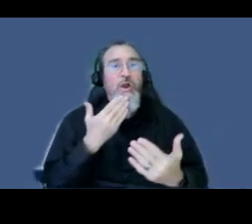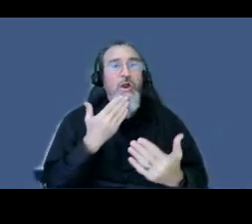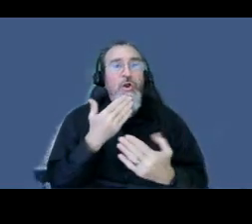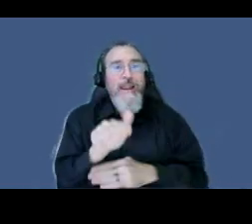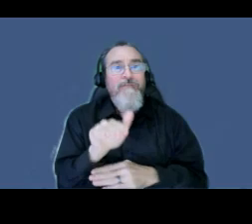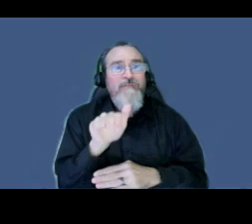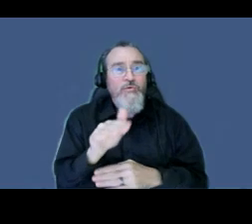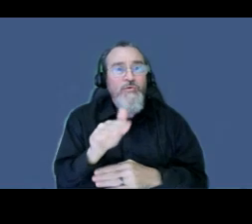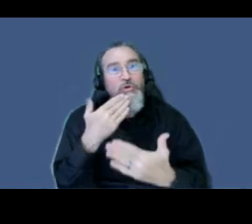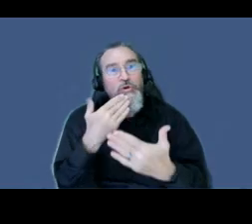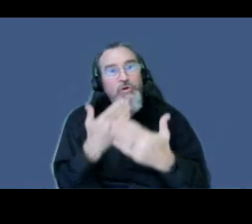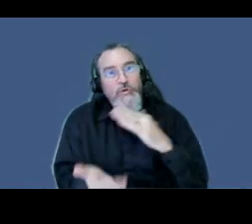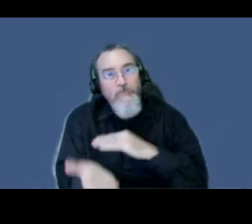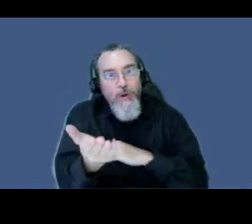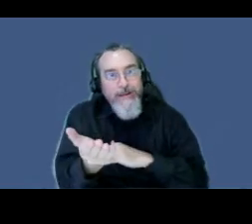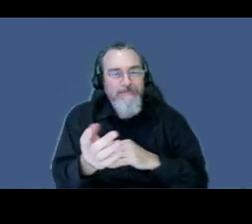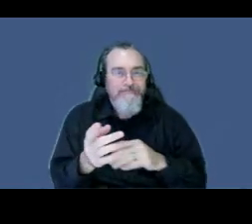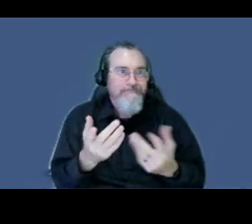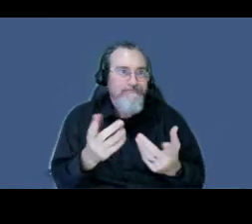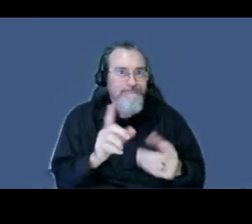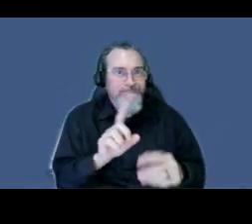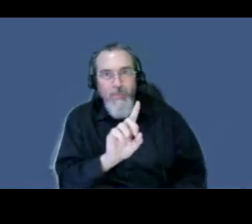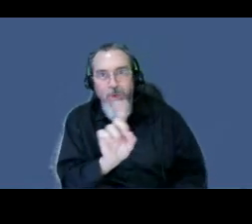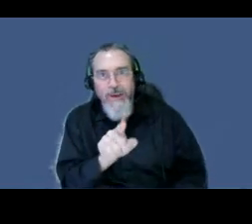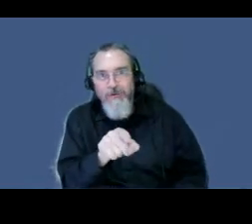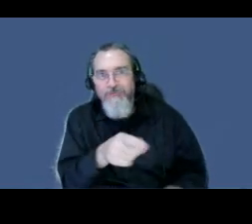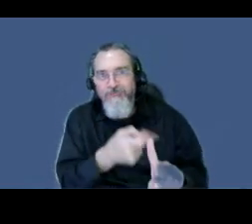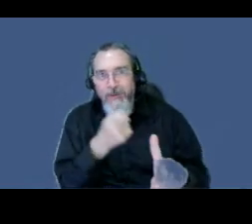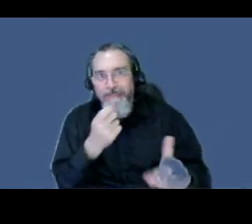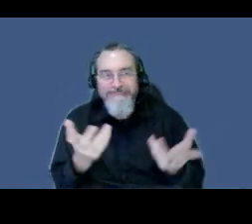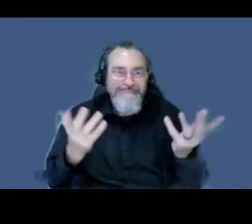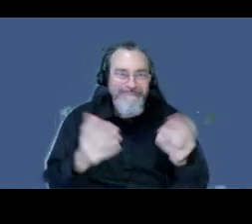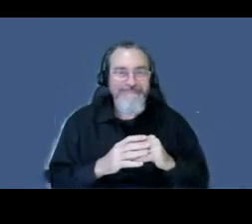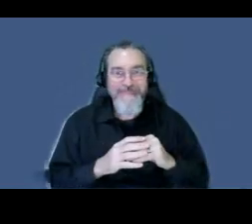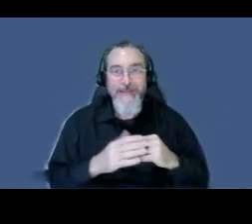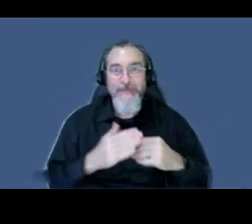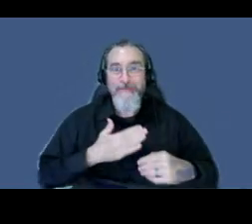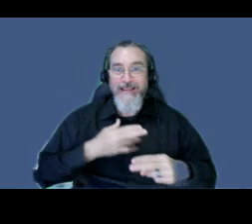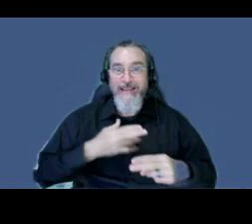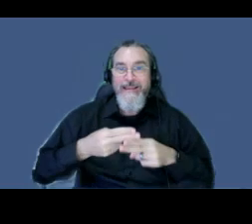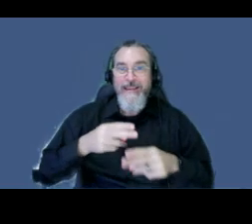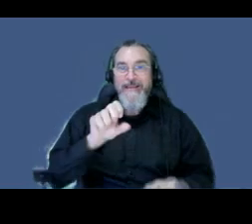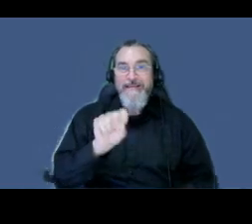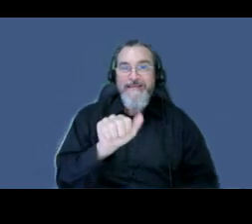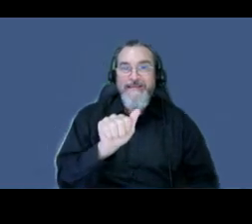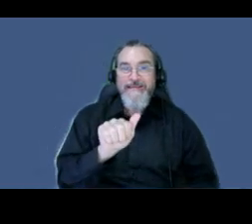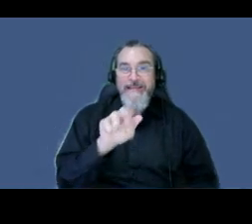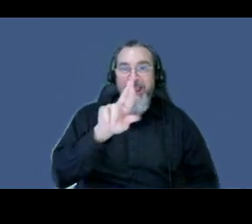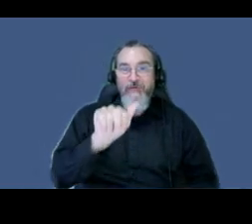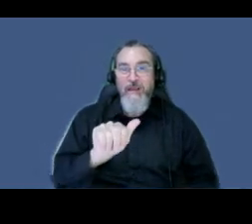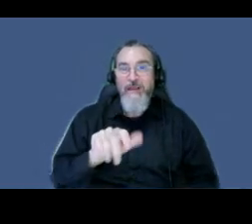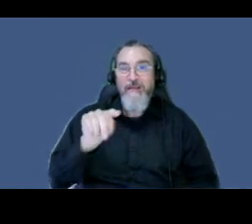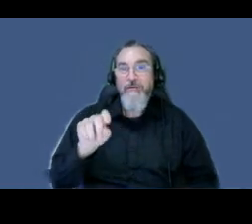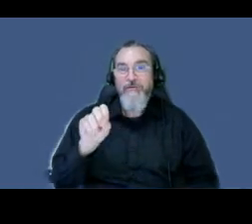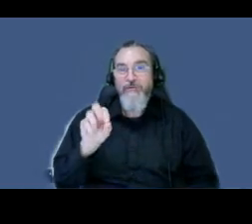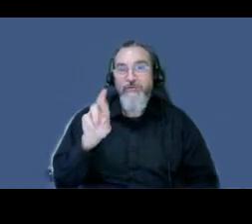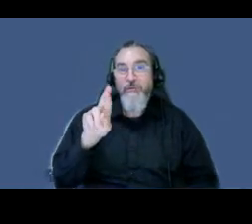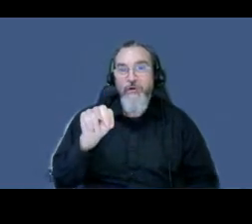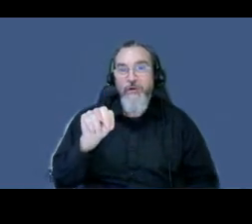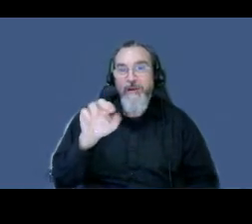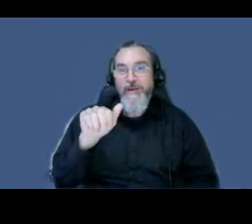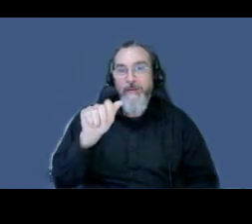everyone, depending on where you are connecting from. My name is Sara Tornabene. I am the Assistant Director of